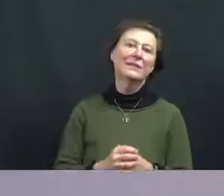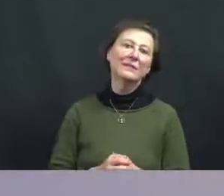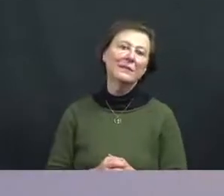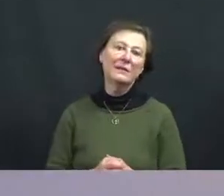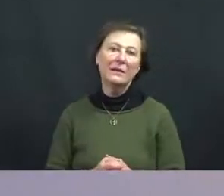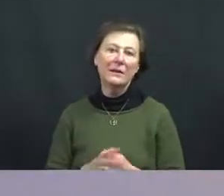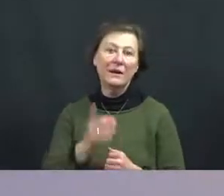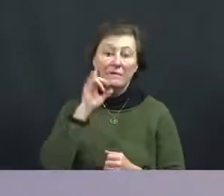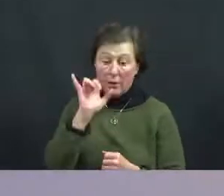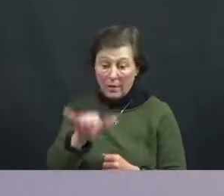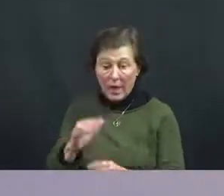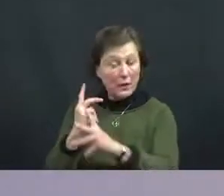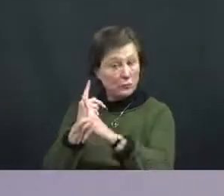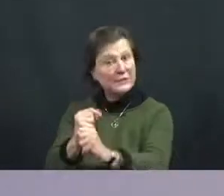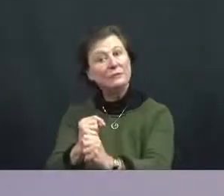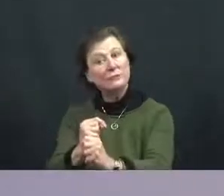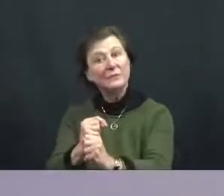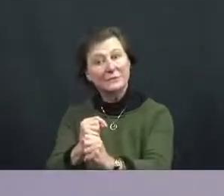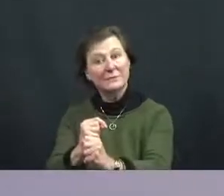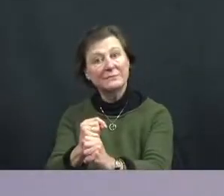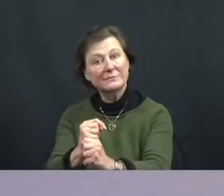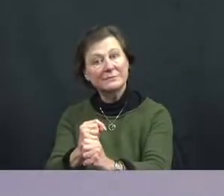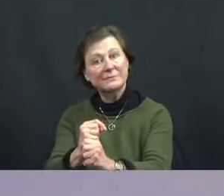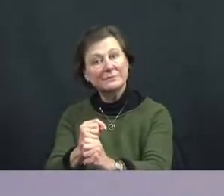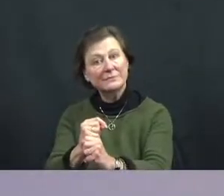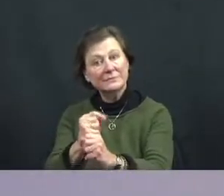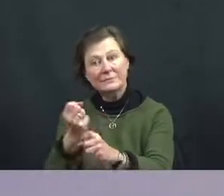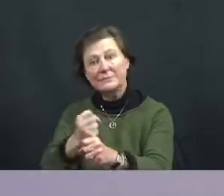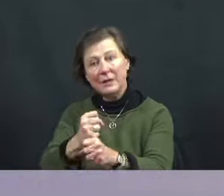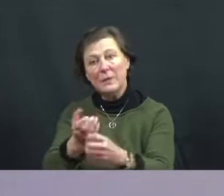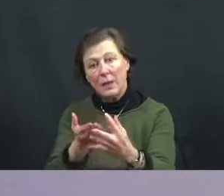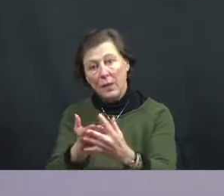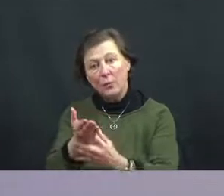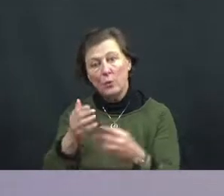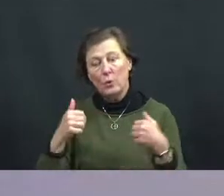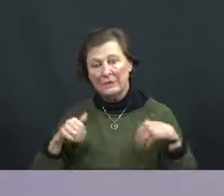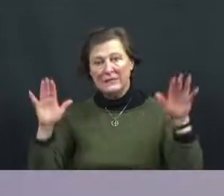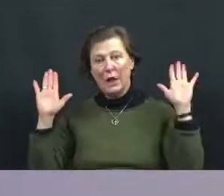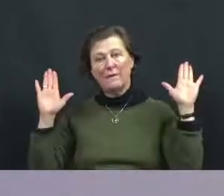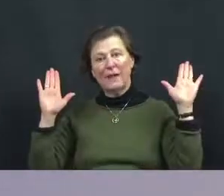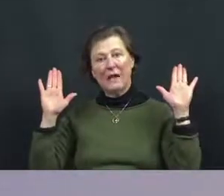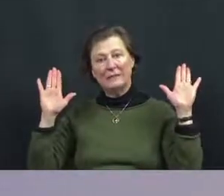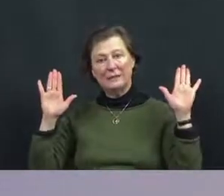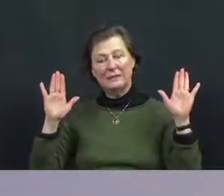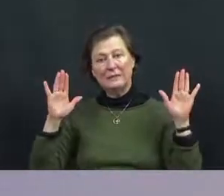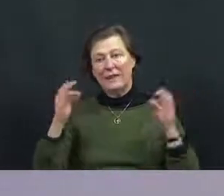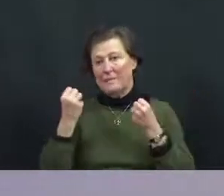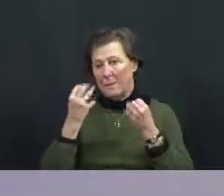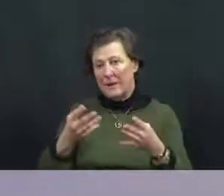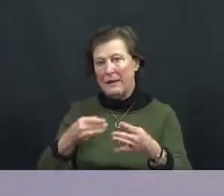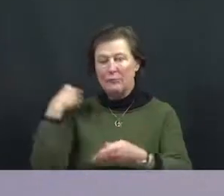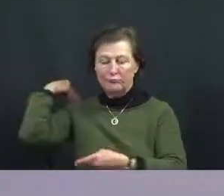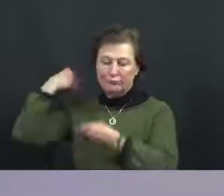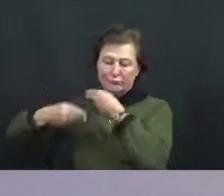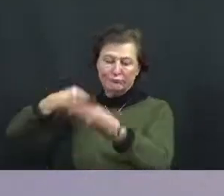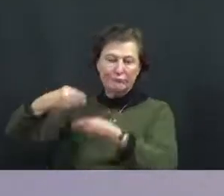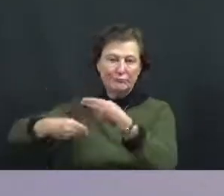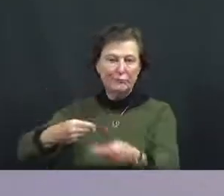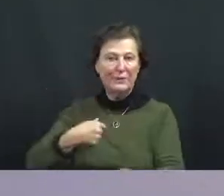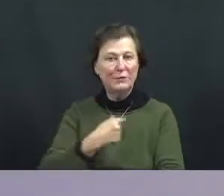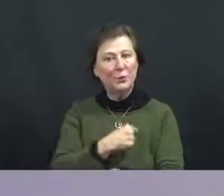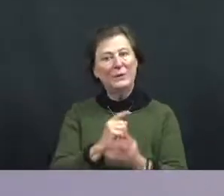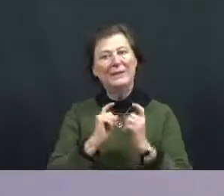And for this tradition, created through the sacrifices of so many across the generations, we